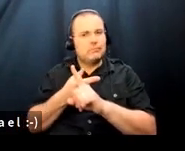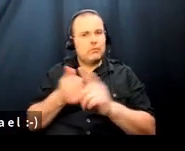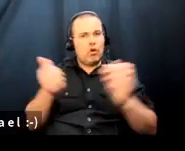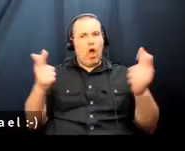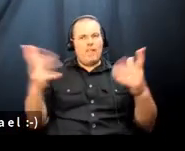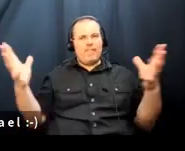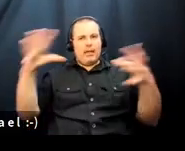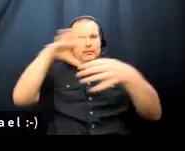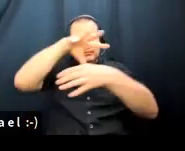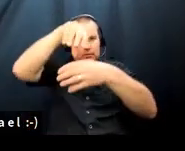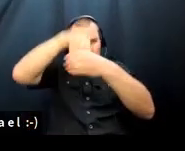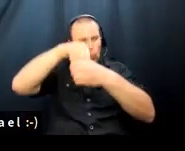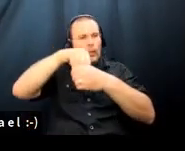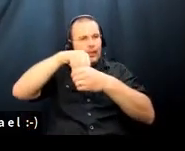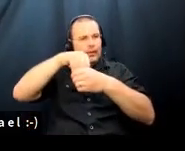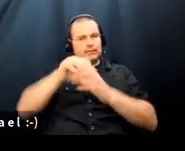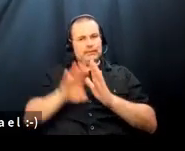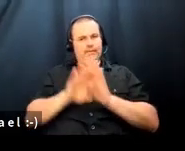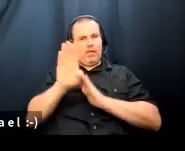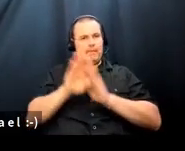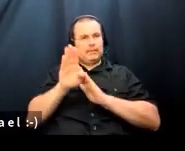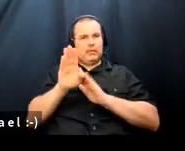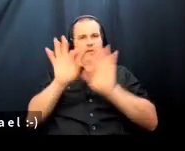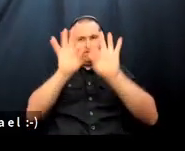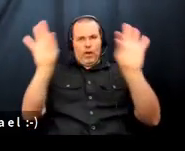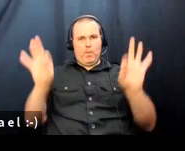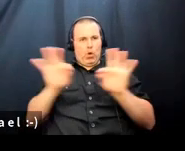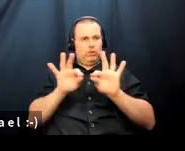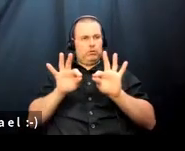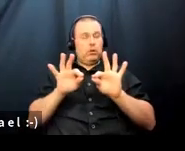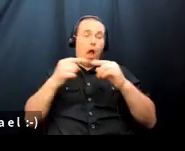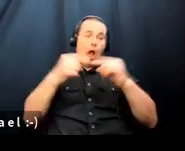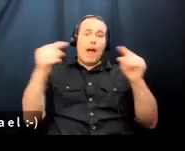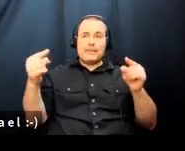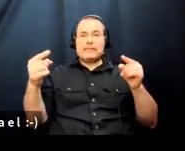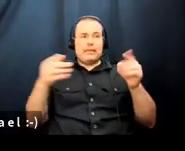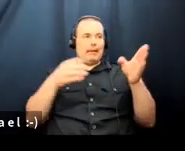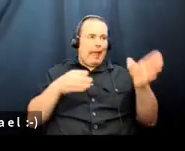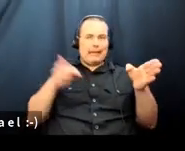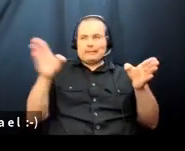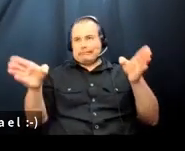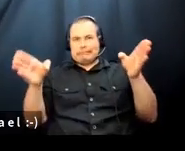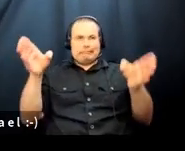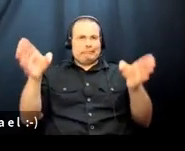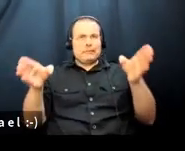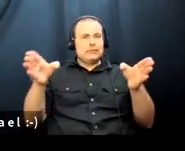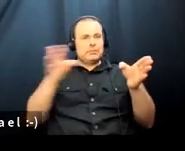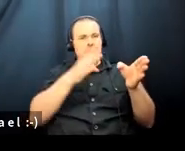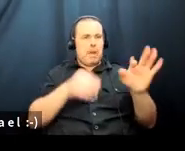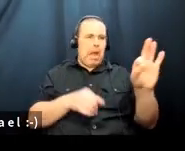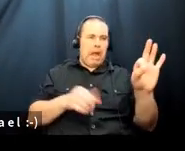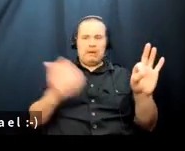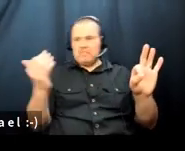the developmental framework, though at opposite ends, right? Plus, we know that there